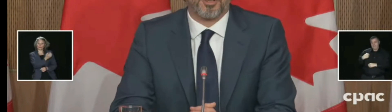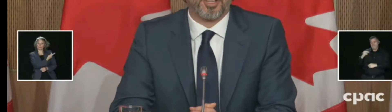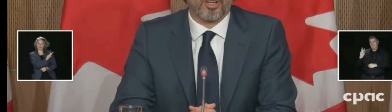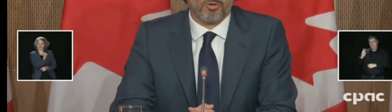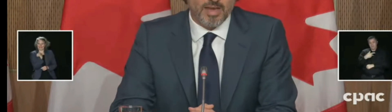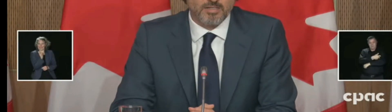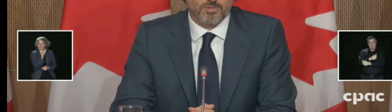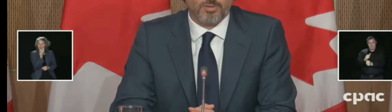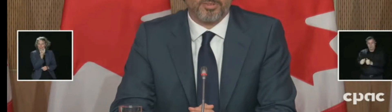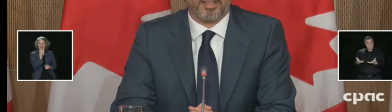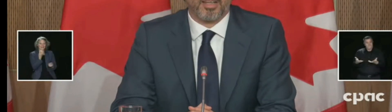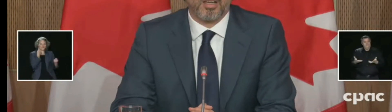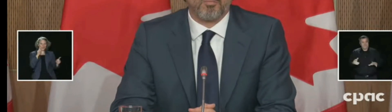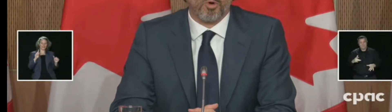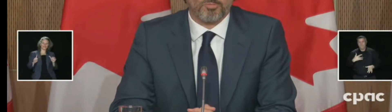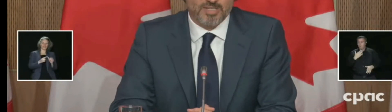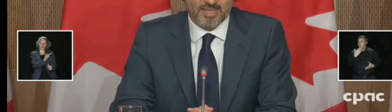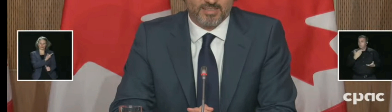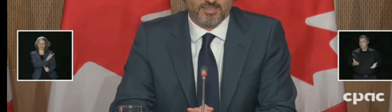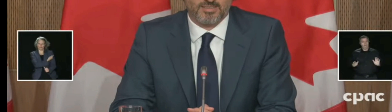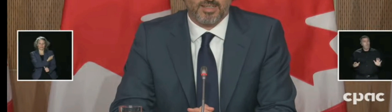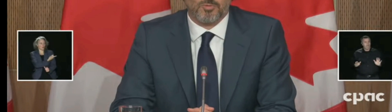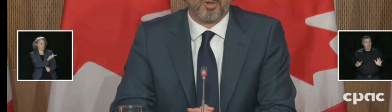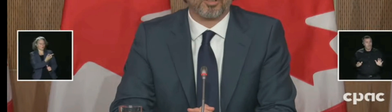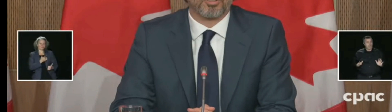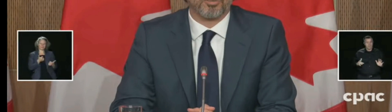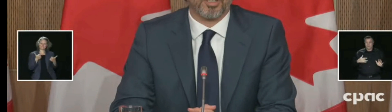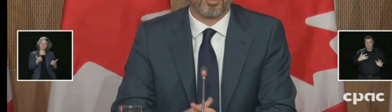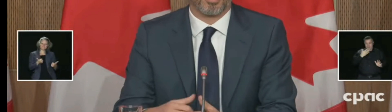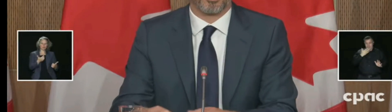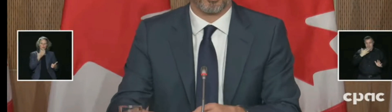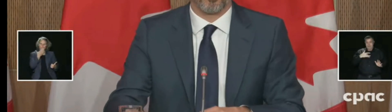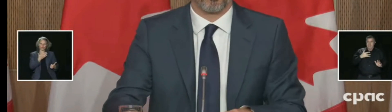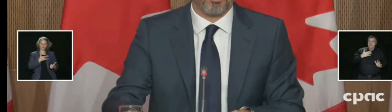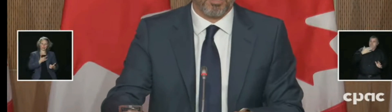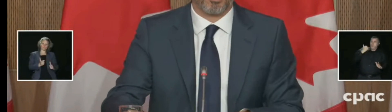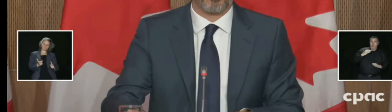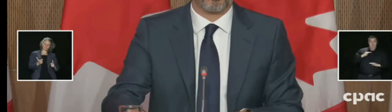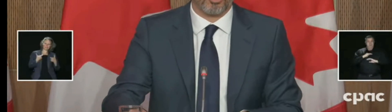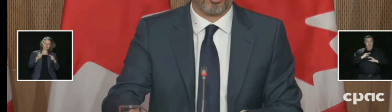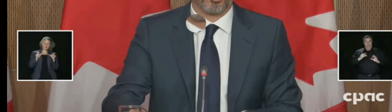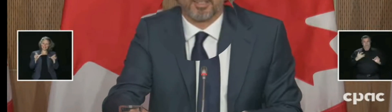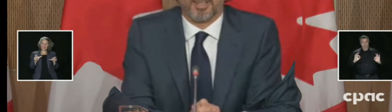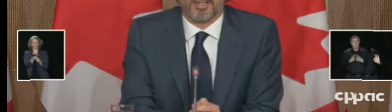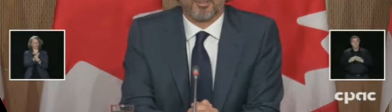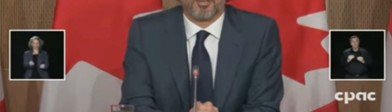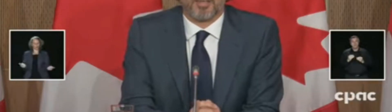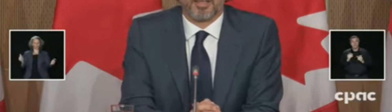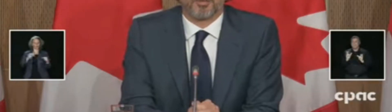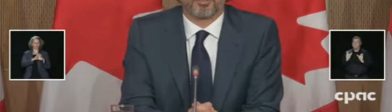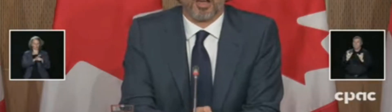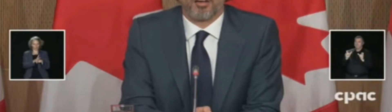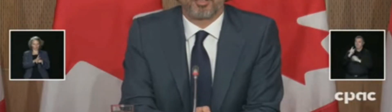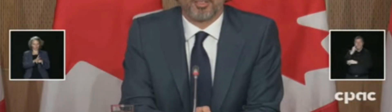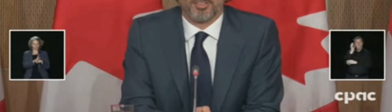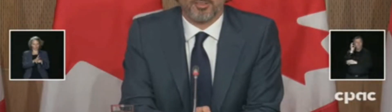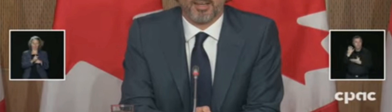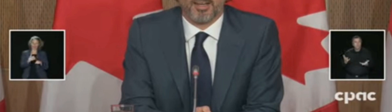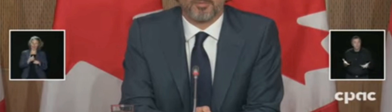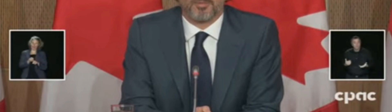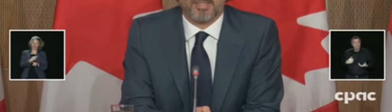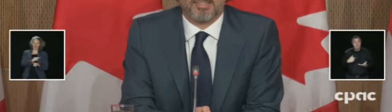We're feeling great, we're feeling more protected, and we're also feeling like we're part of the solution going forward. I do something I don't often